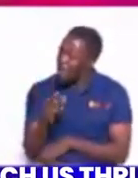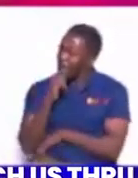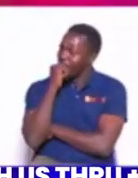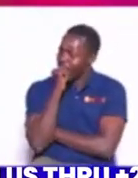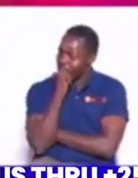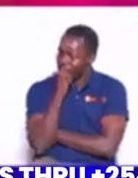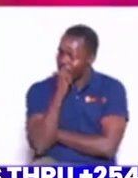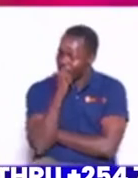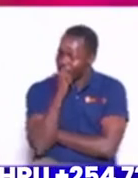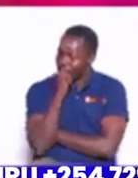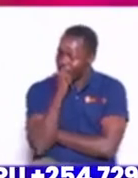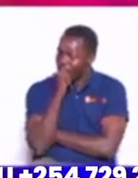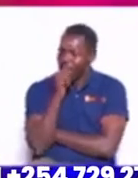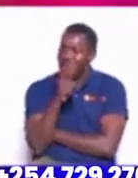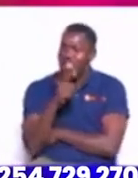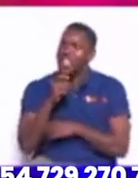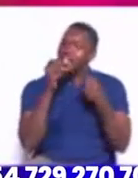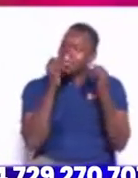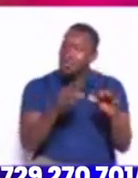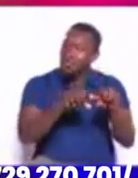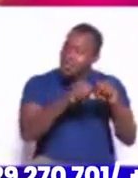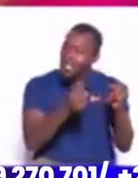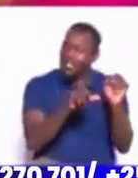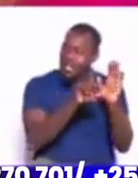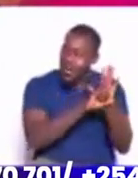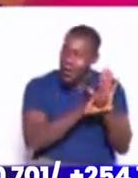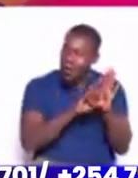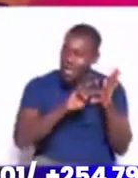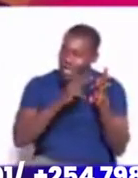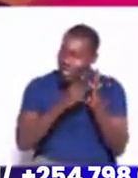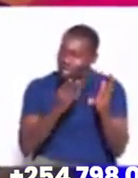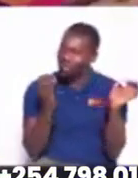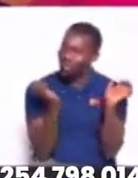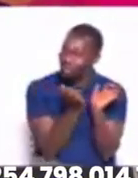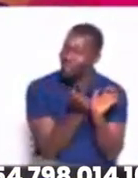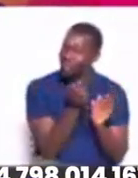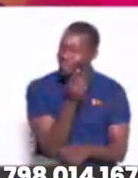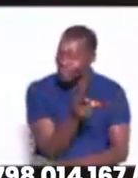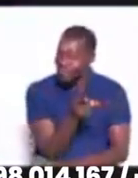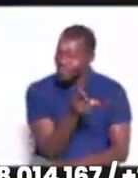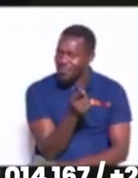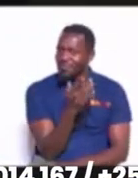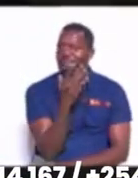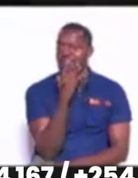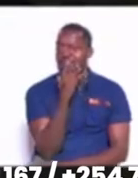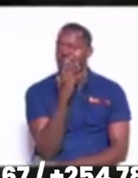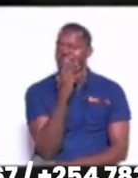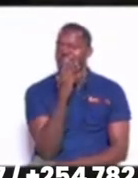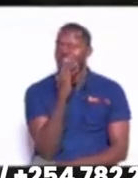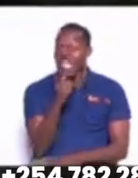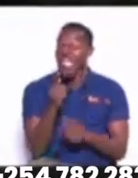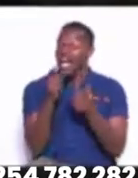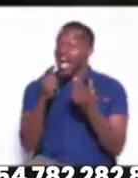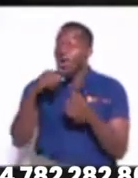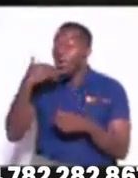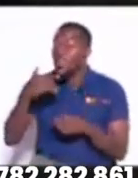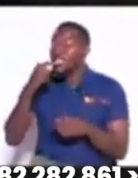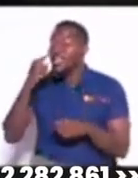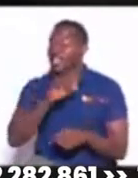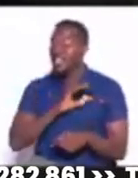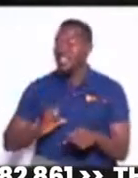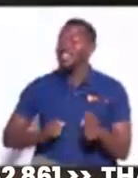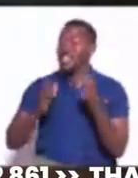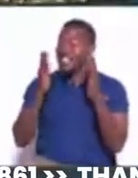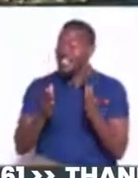them after they break the law, and I tell them to keep the law. So we're really on the same team. And since we're on the same